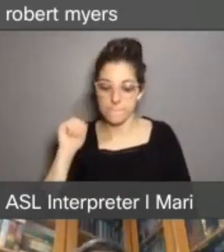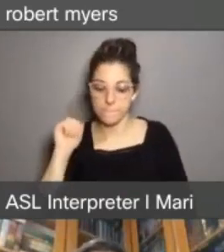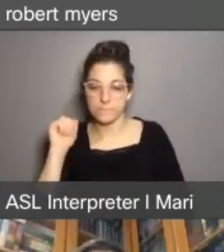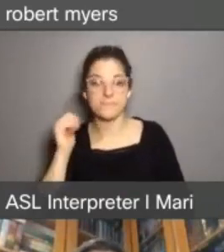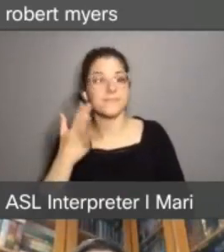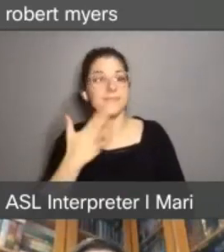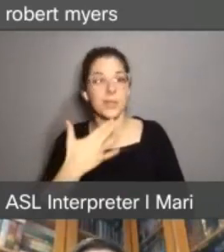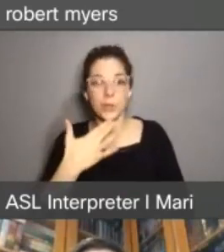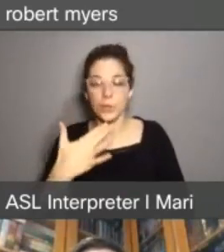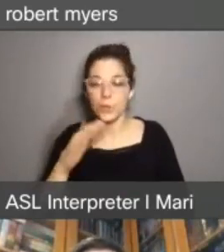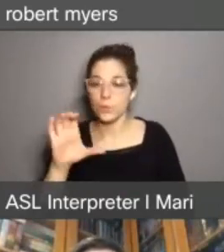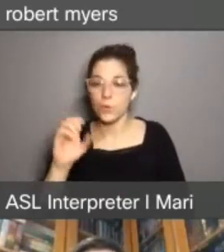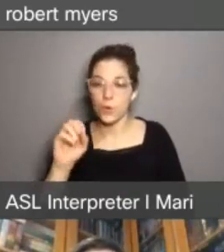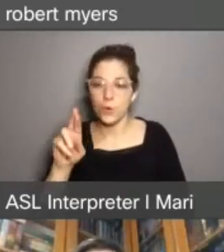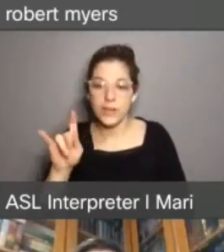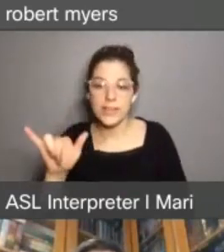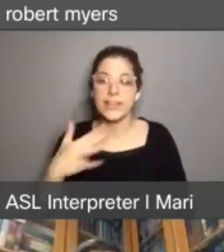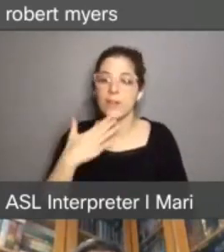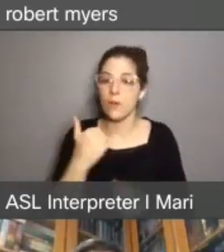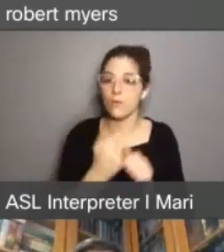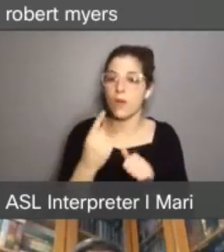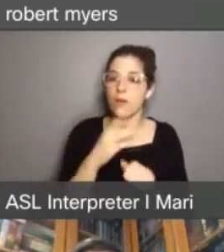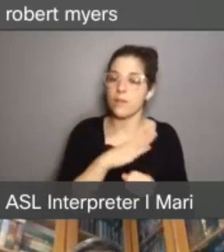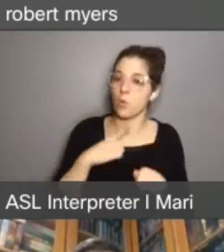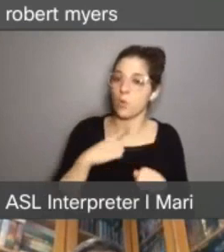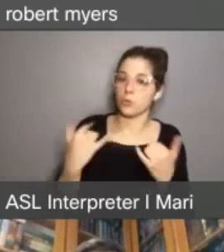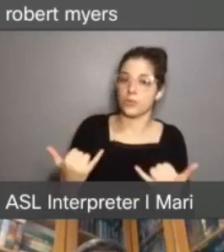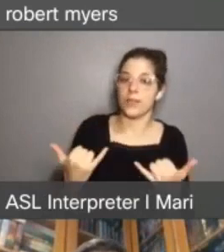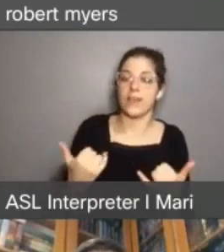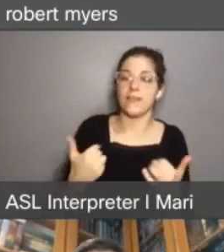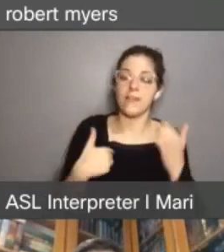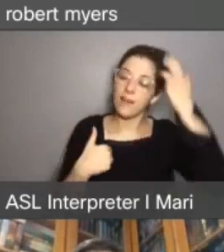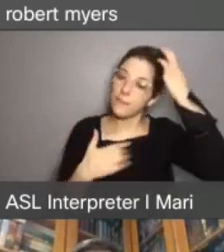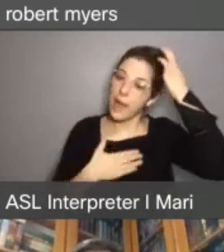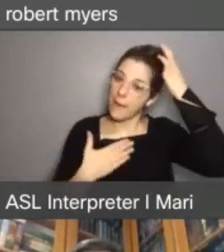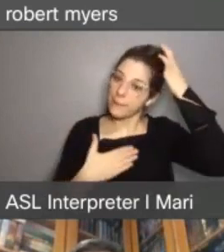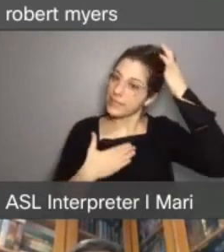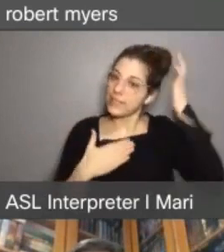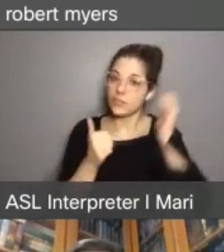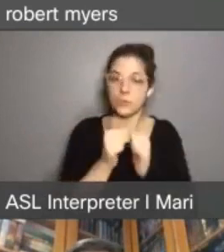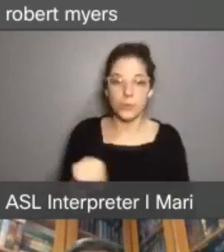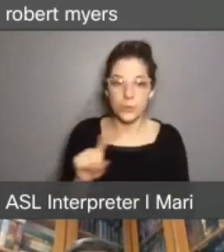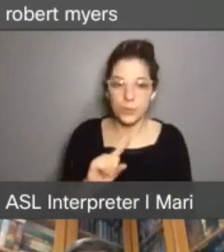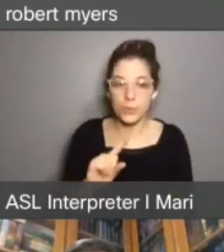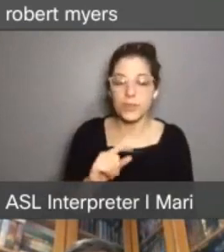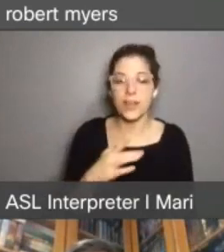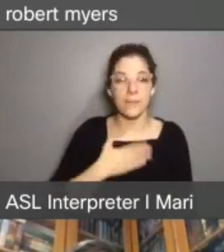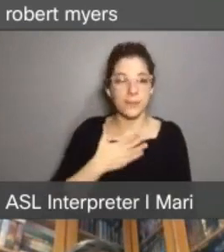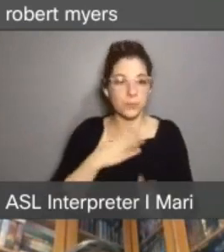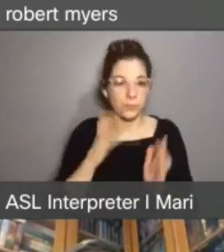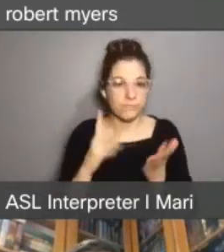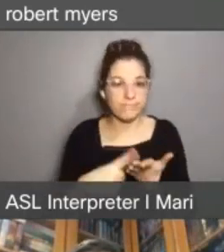Thank you. Thank you, Courtney, and thank you to everyone on the board for having me here this morning. I'm happy to be with you and certainly happy to talk